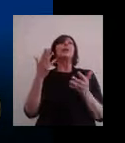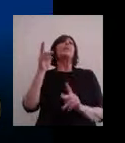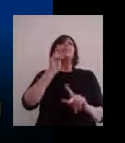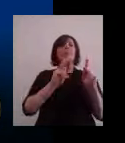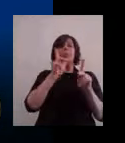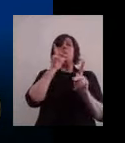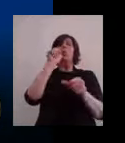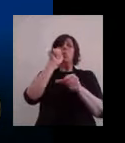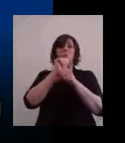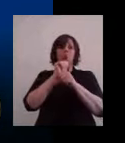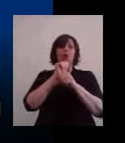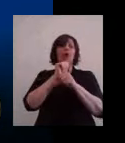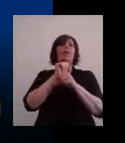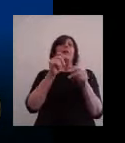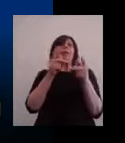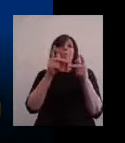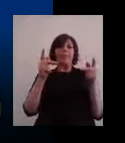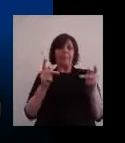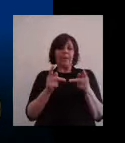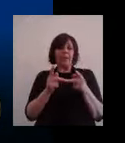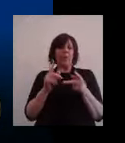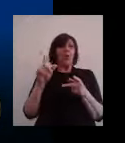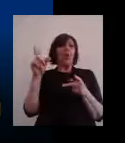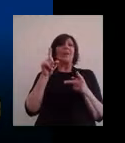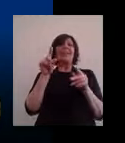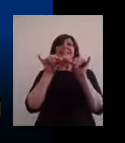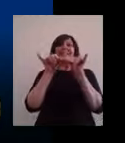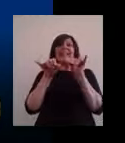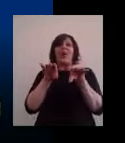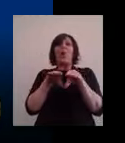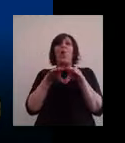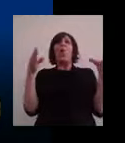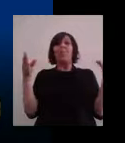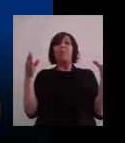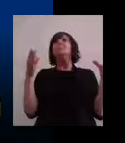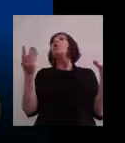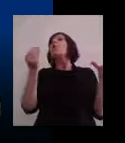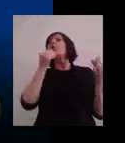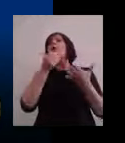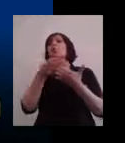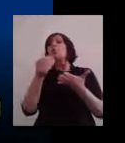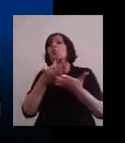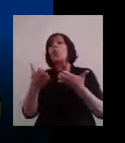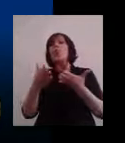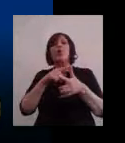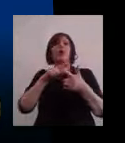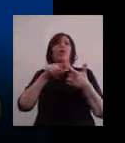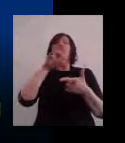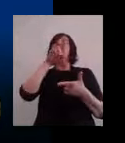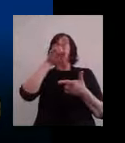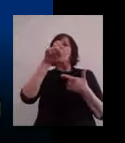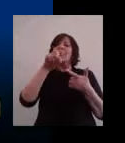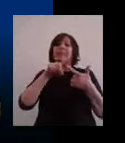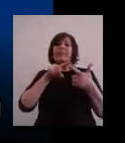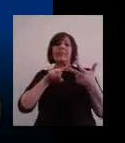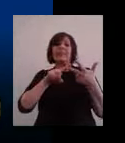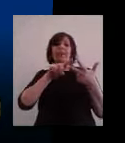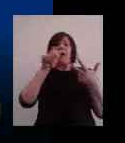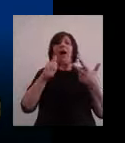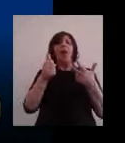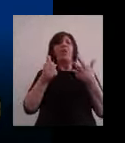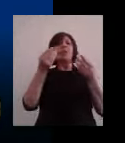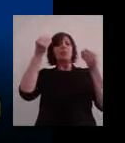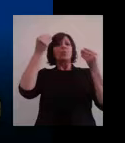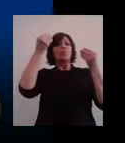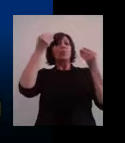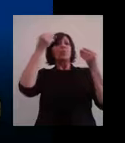places where we need to stay open. So that is grocery stores, pharmacies, or other type of stores that we need goods